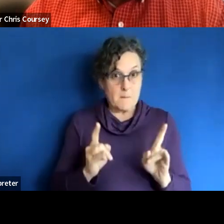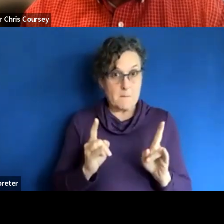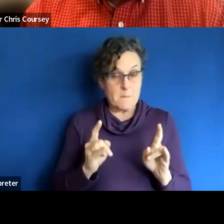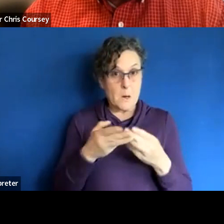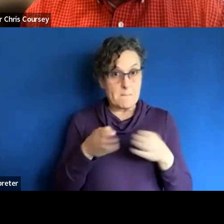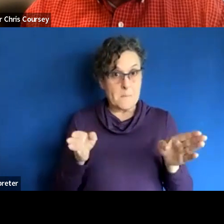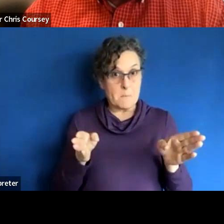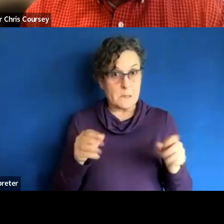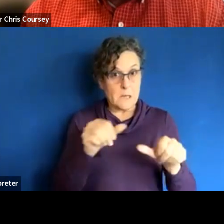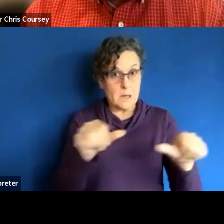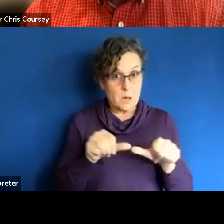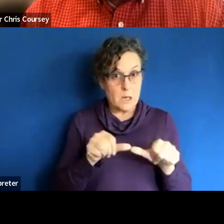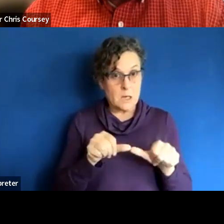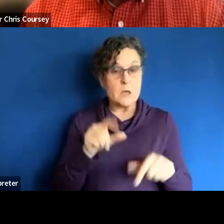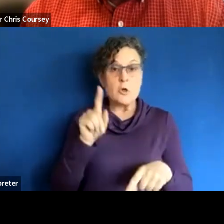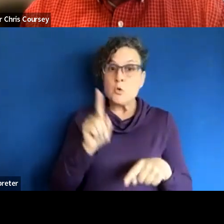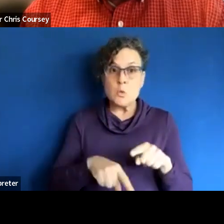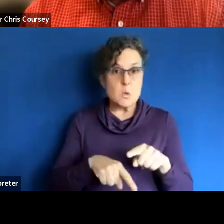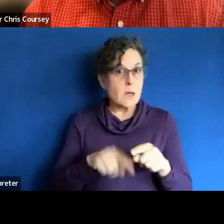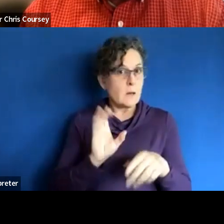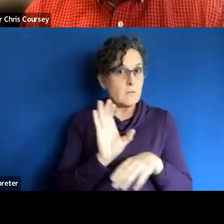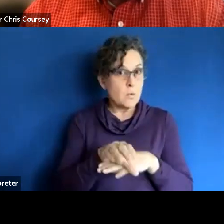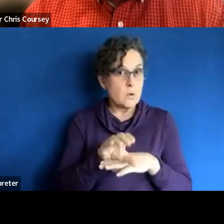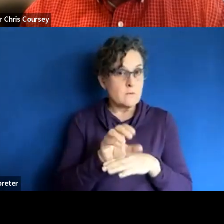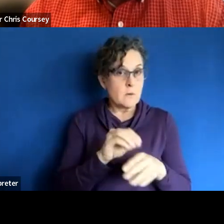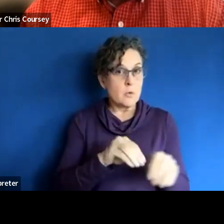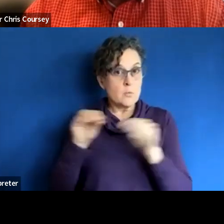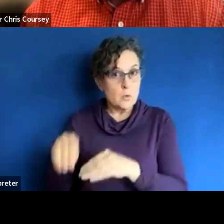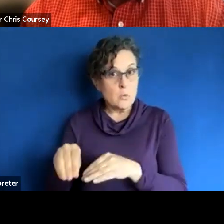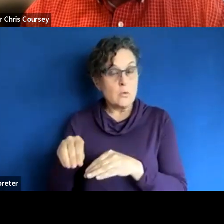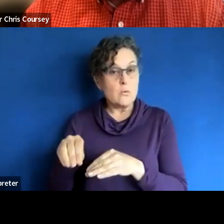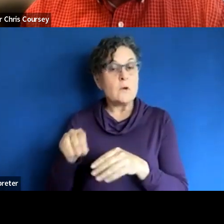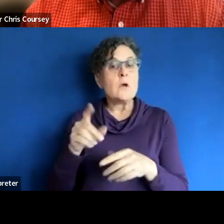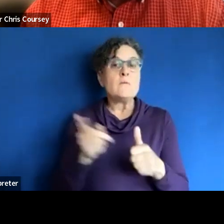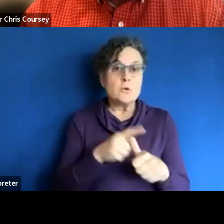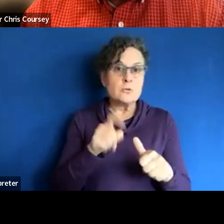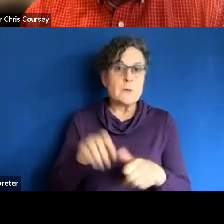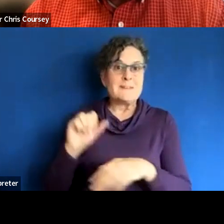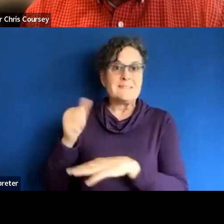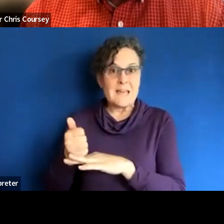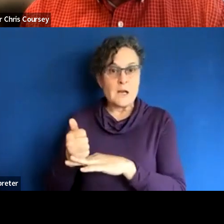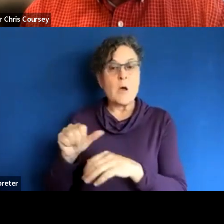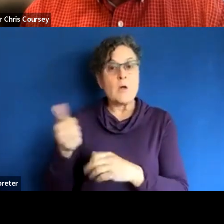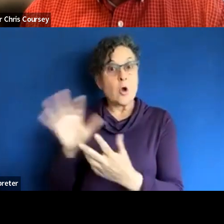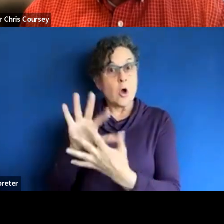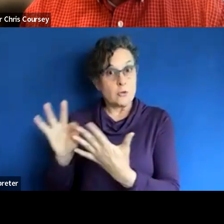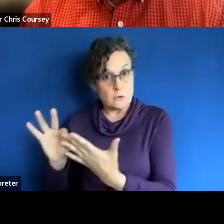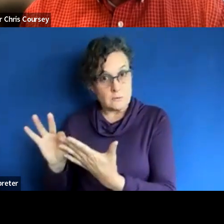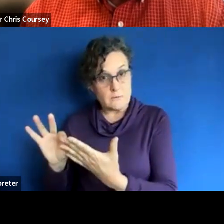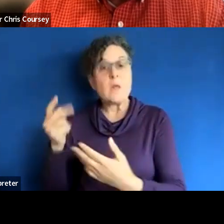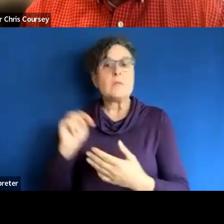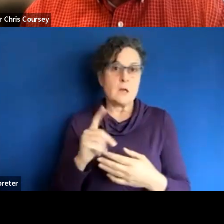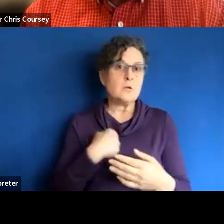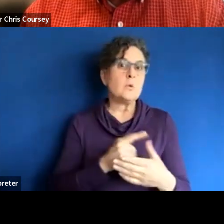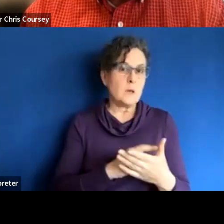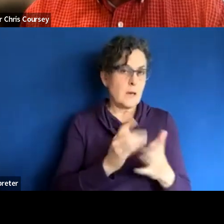an option for somewhere for them to sleep. So in some ways, folks might like us to figure out a way to show up either on the Joe